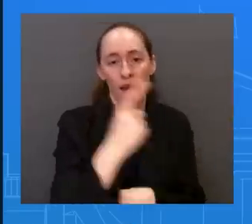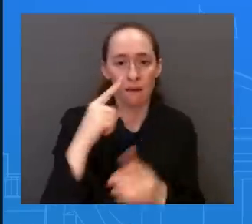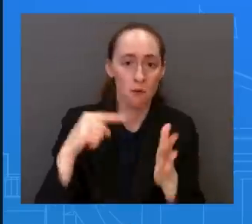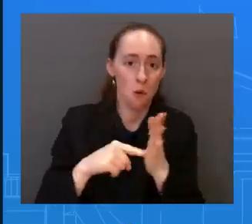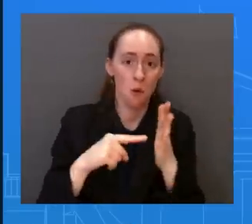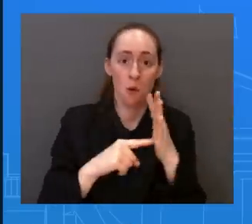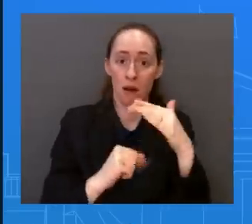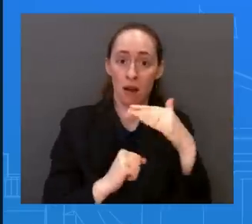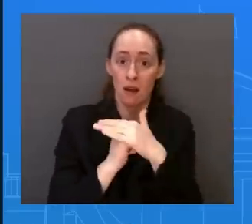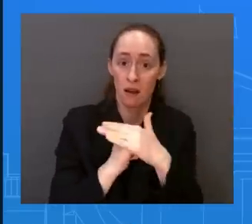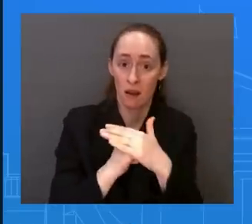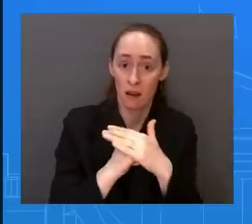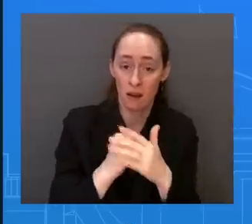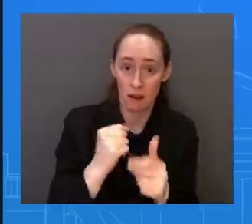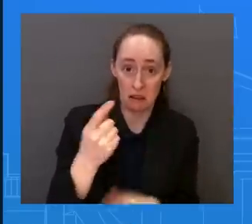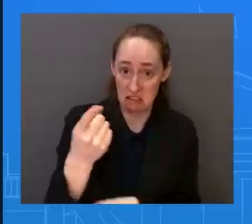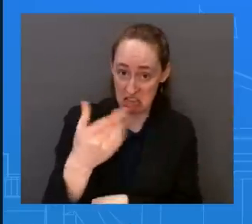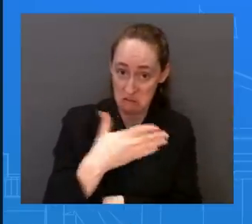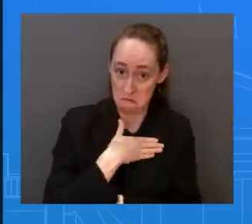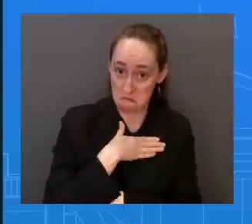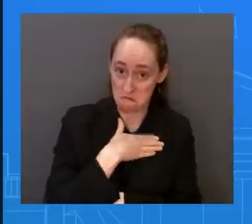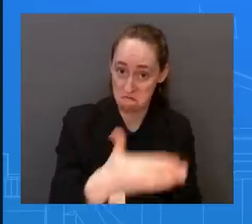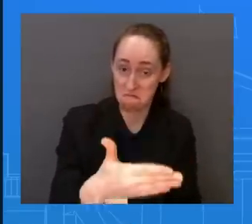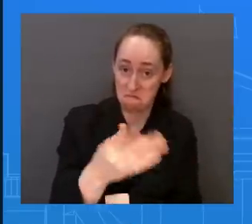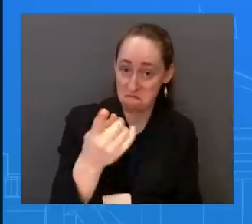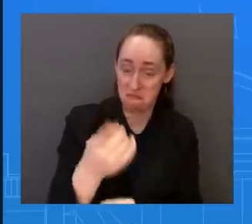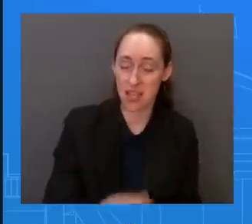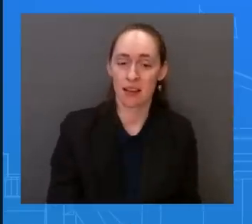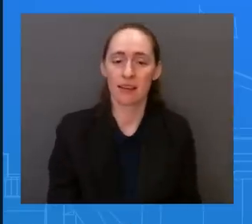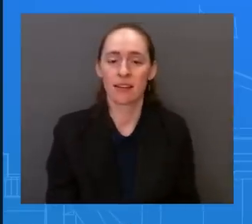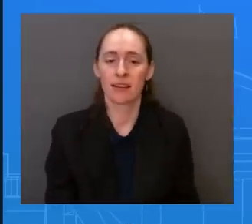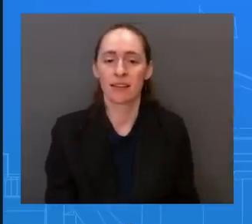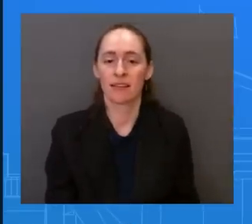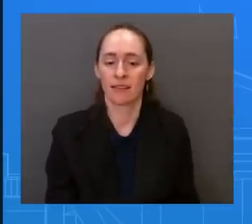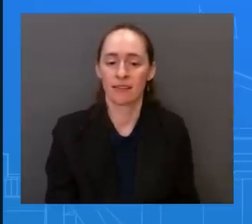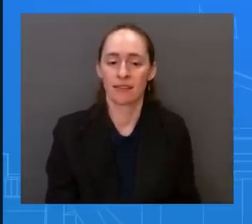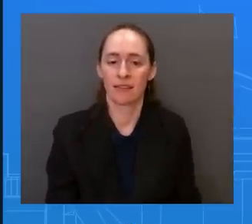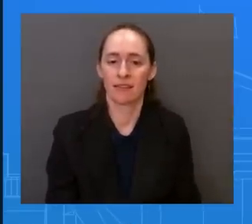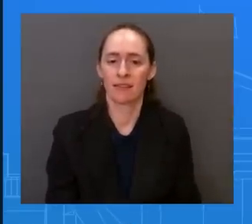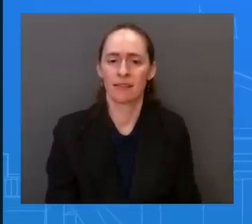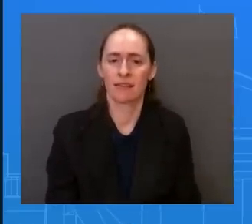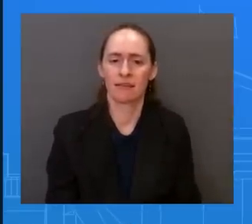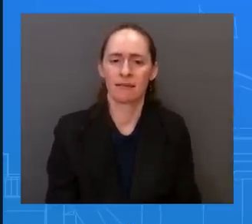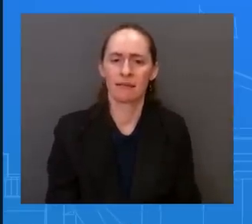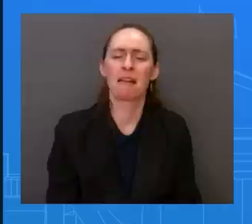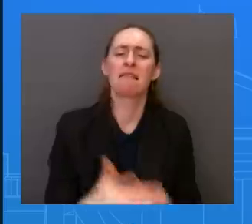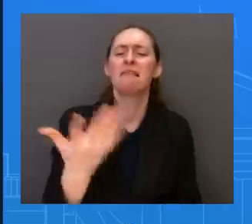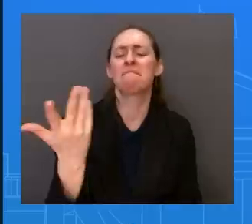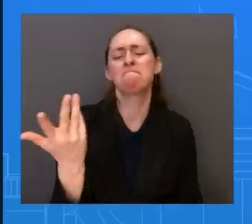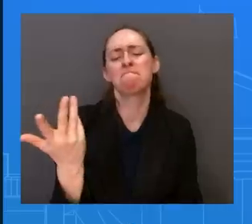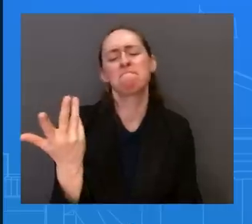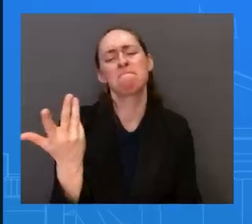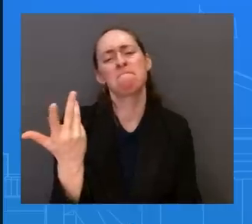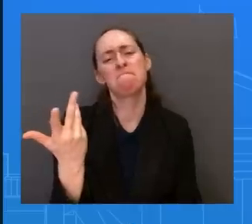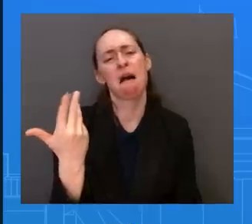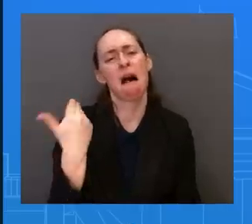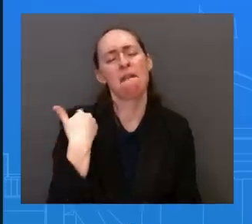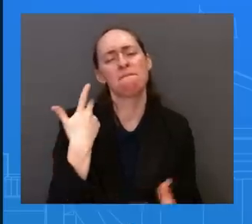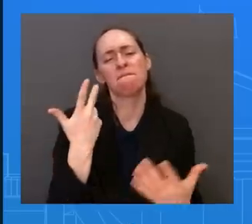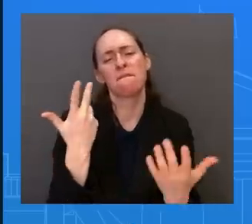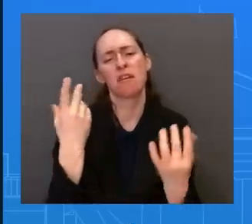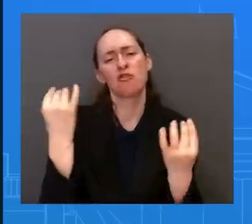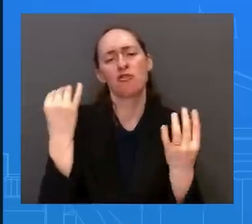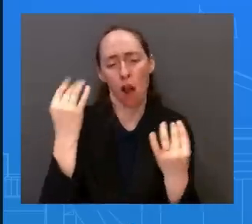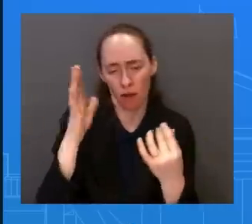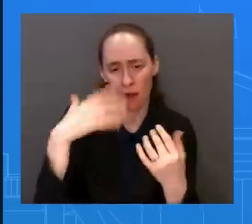back. I think I've answered elements of this before. It's important to distinguish between two things. One is the full faith and credit